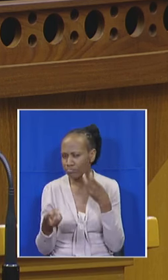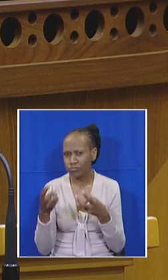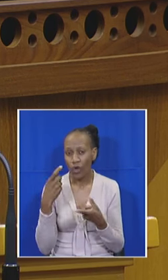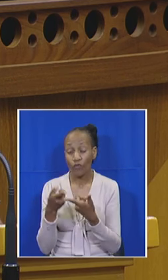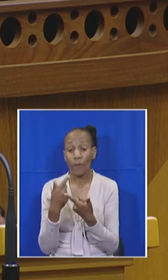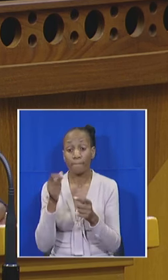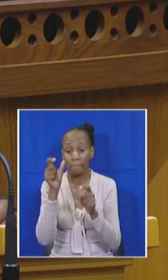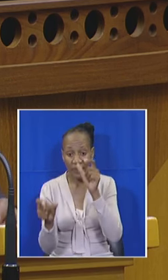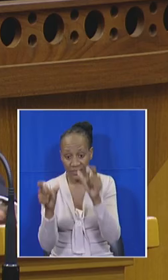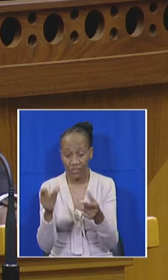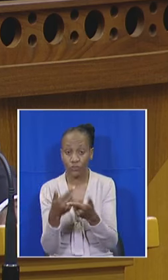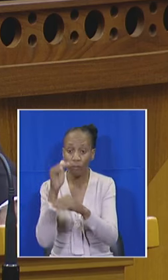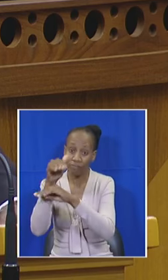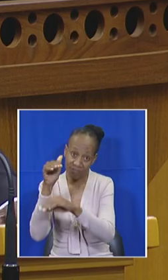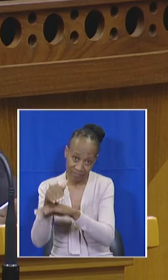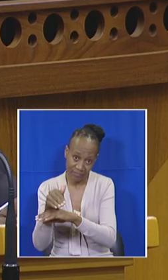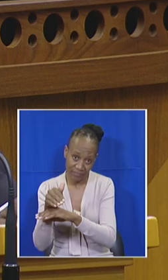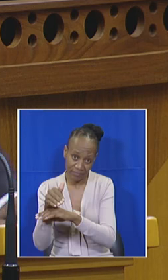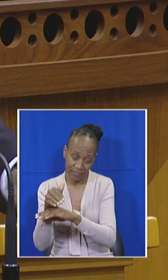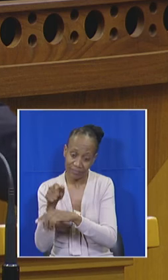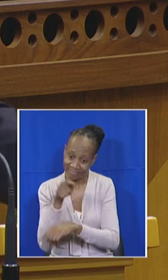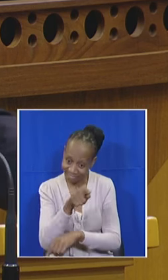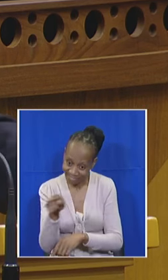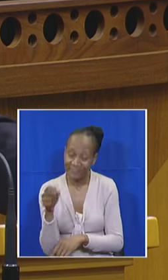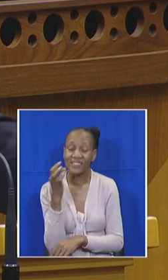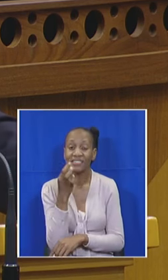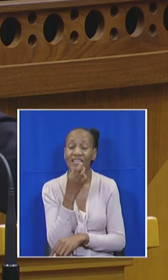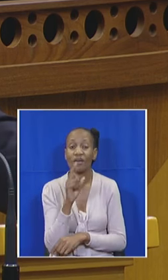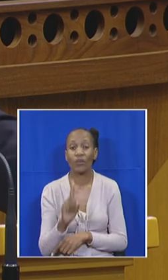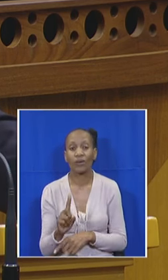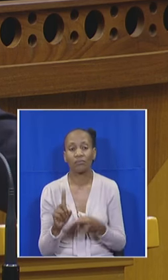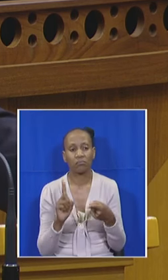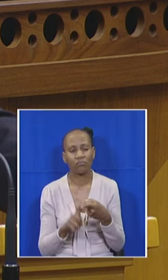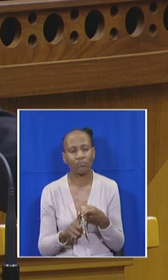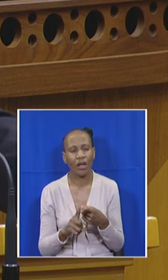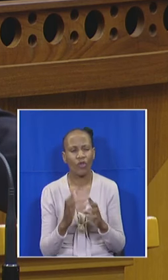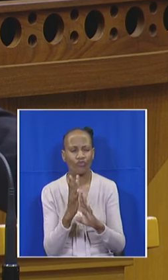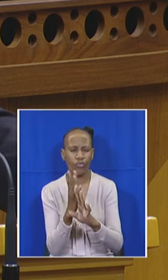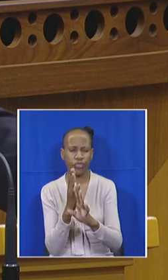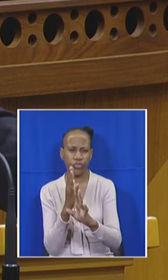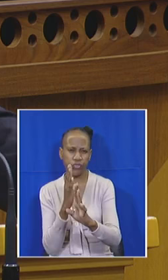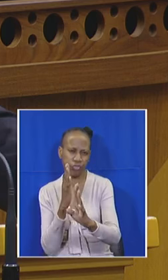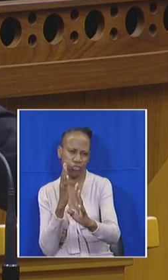African nationals about, among others, long queues,